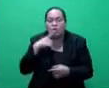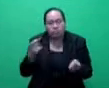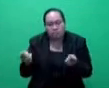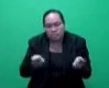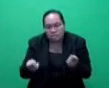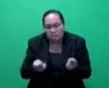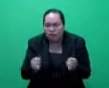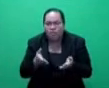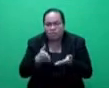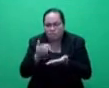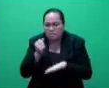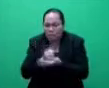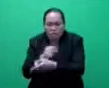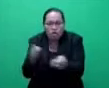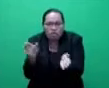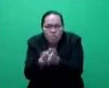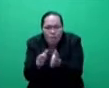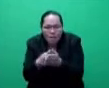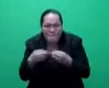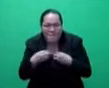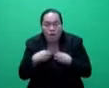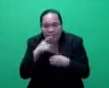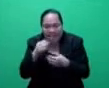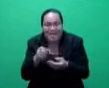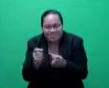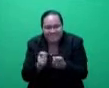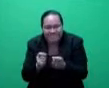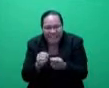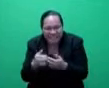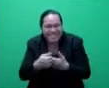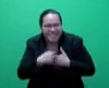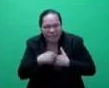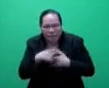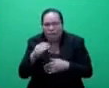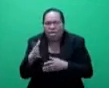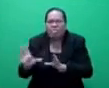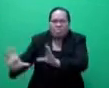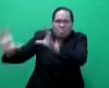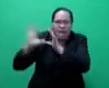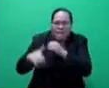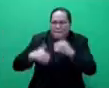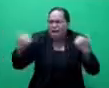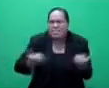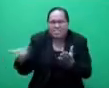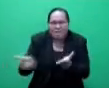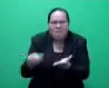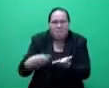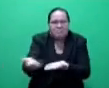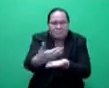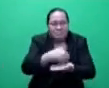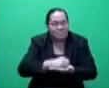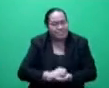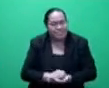small, home-based businesses that can operate safely without the undue burden of excessive documentation.